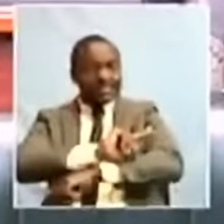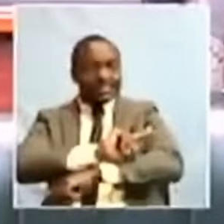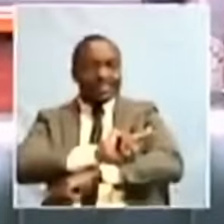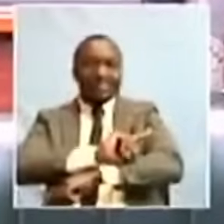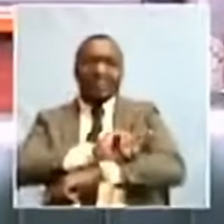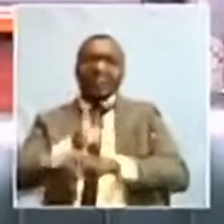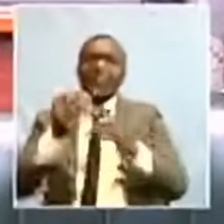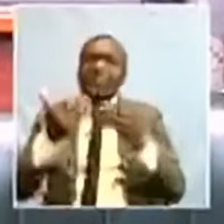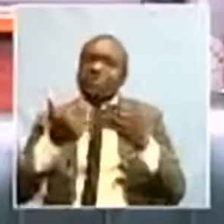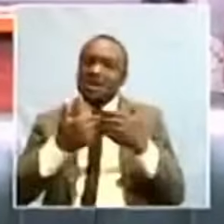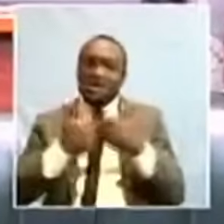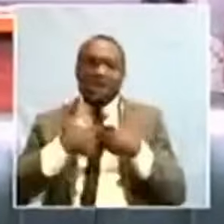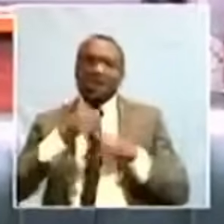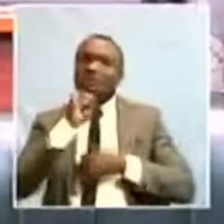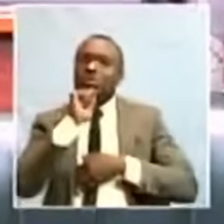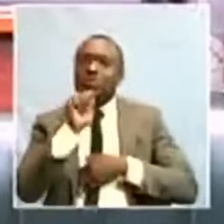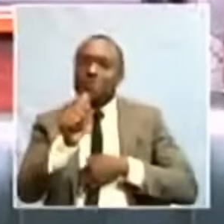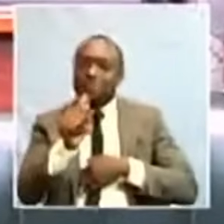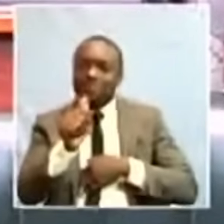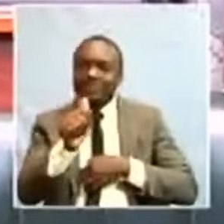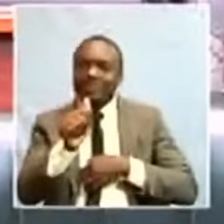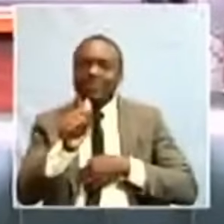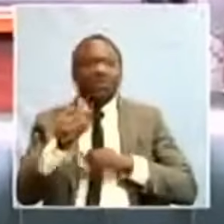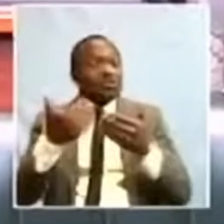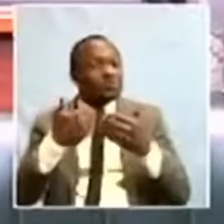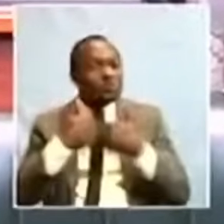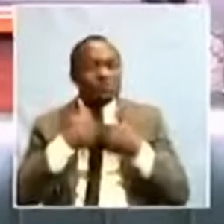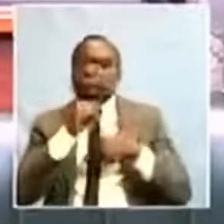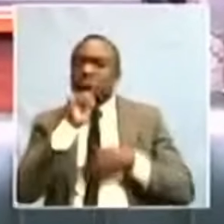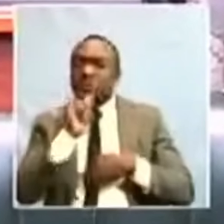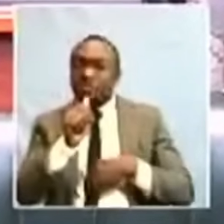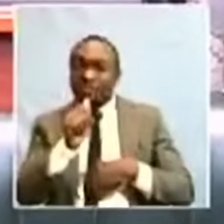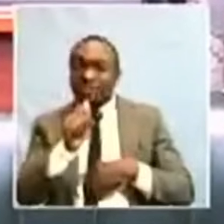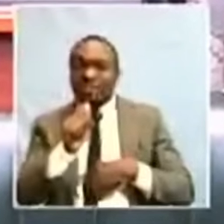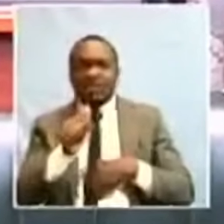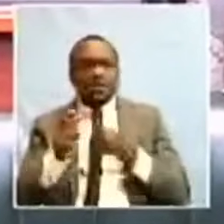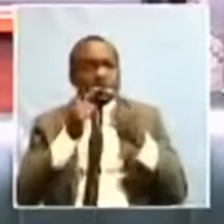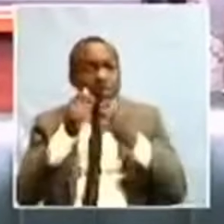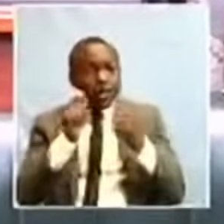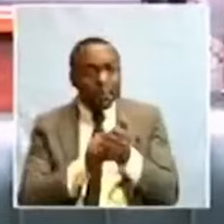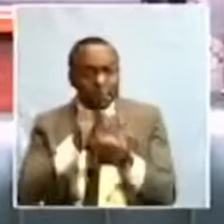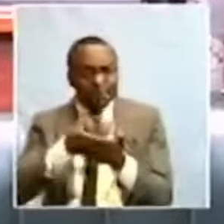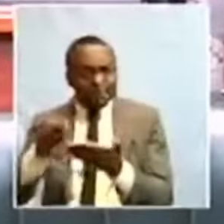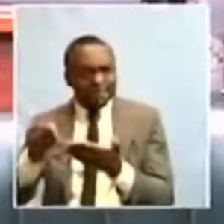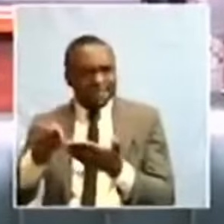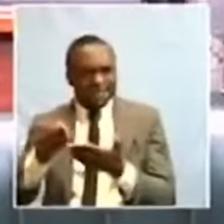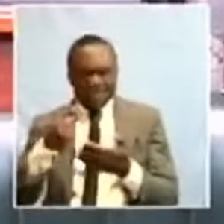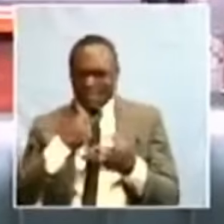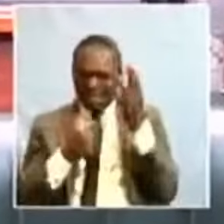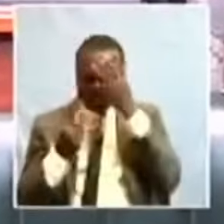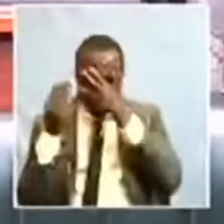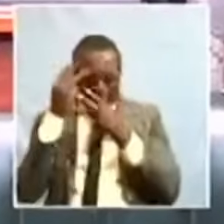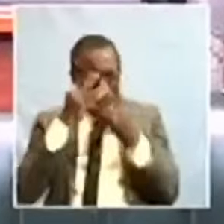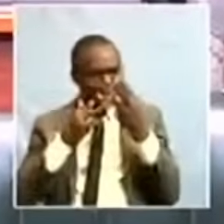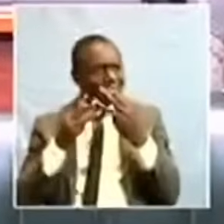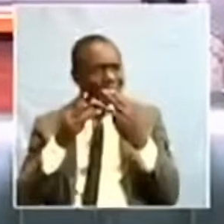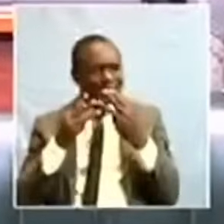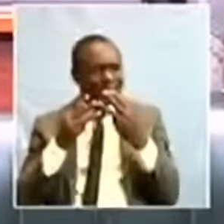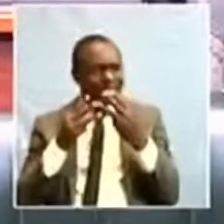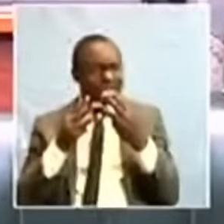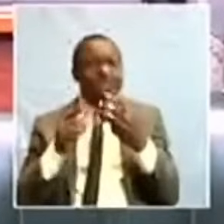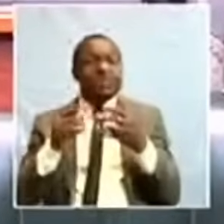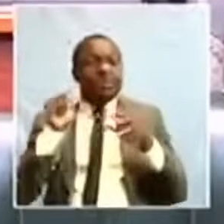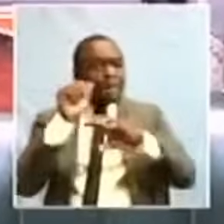we have not. We have not. So when you talk of failure, I wonder, when we have